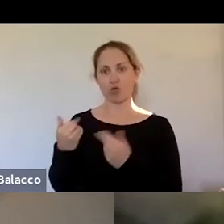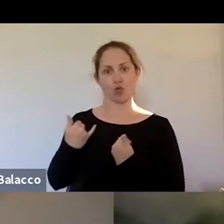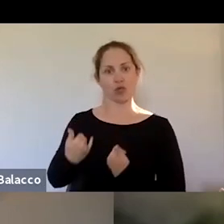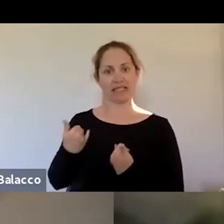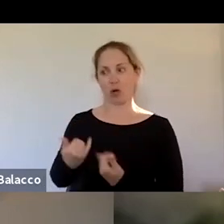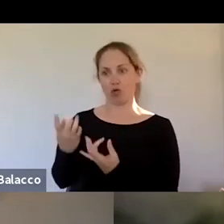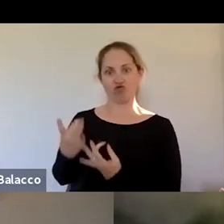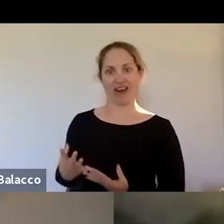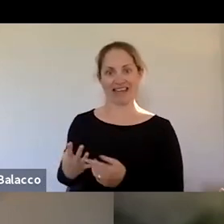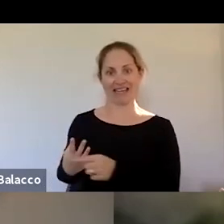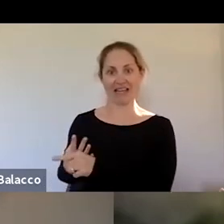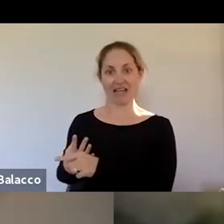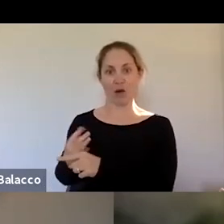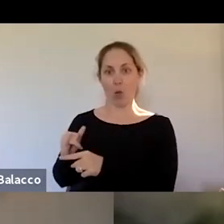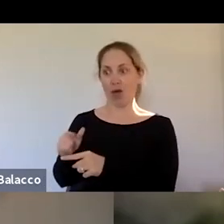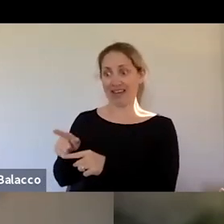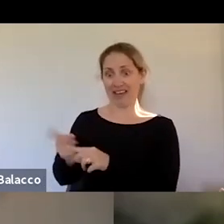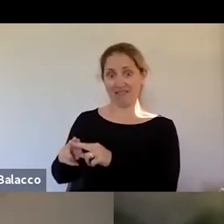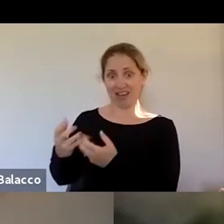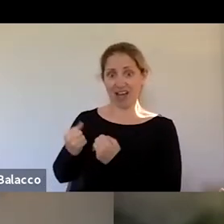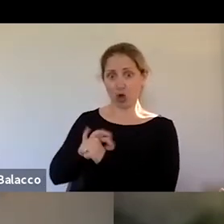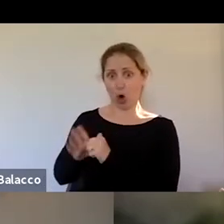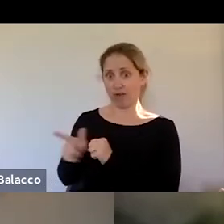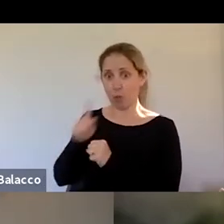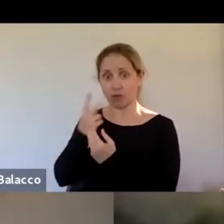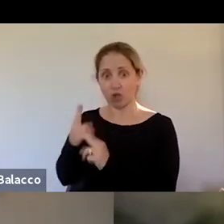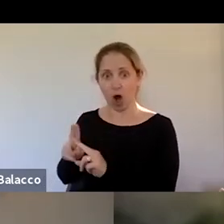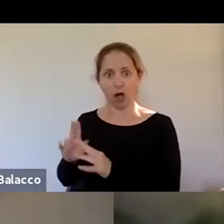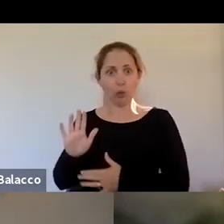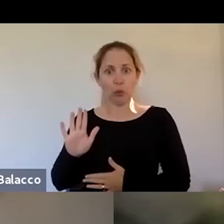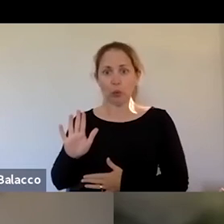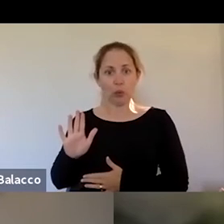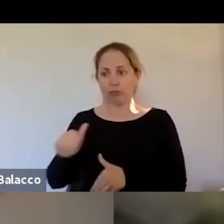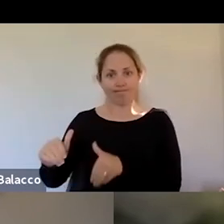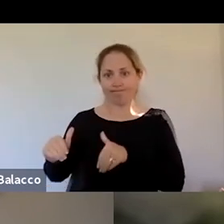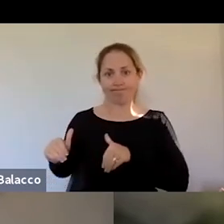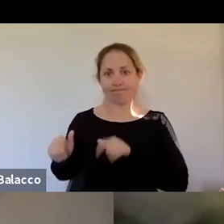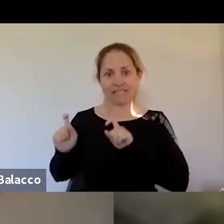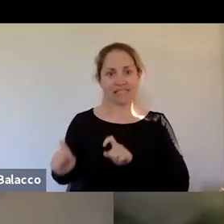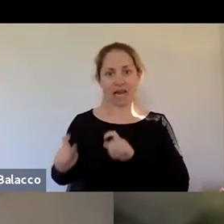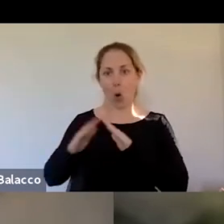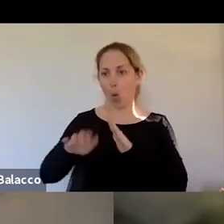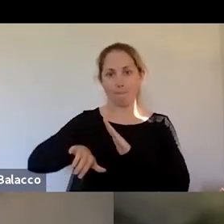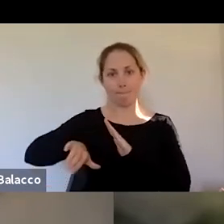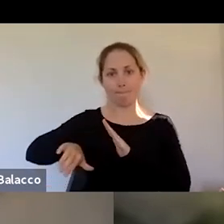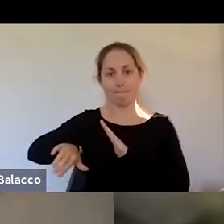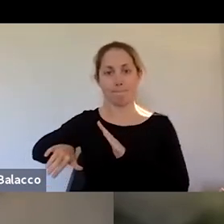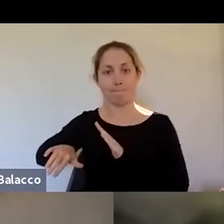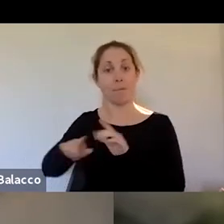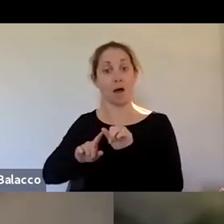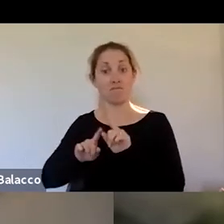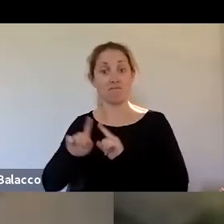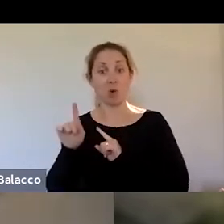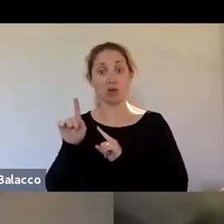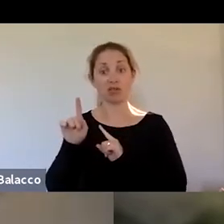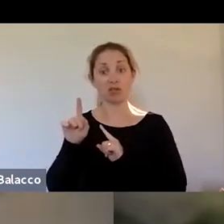outcome from COVID-19. So even as large numbers of audiences are vaccinated, still around